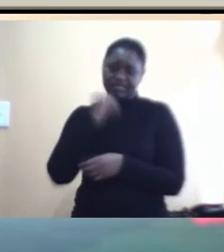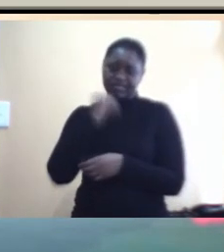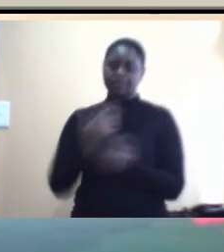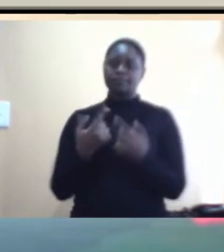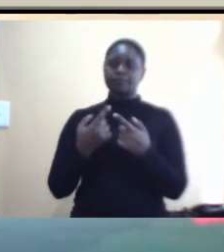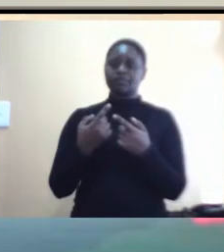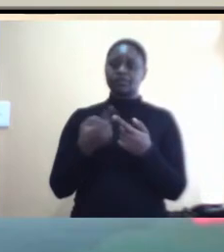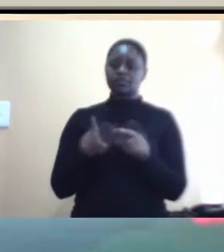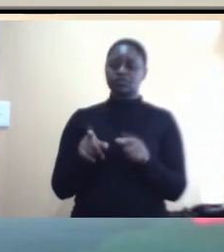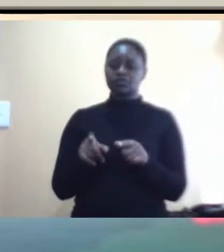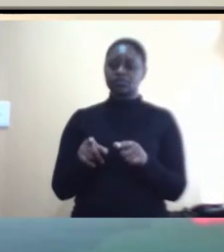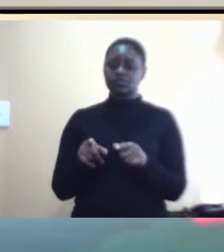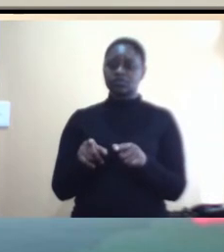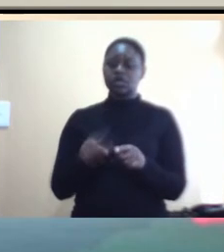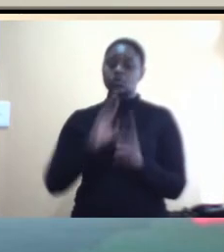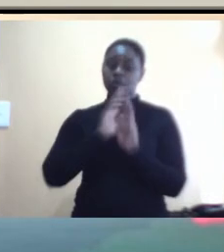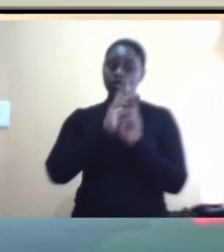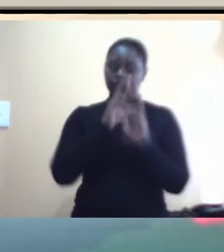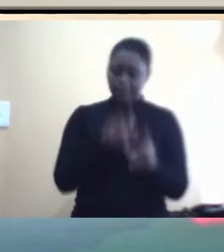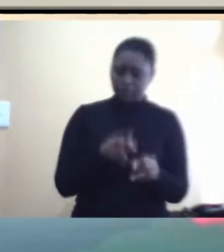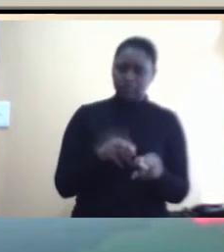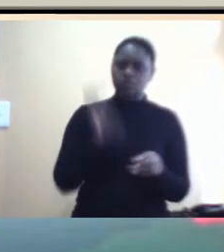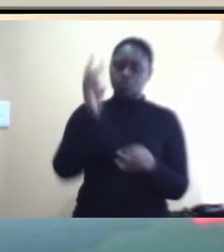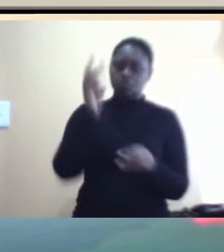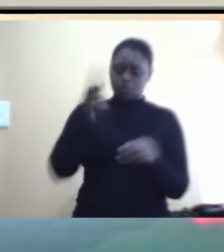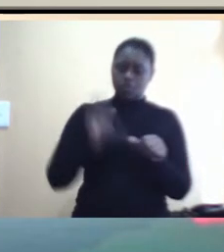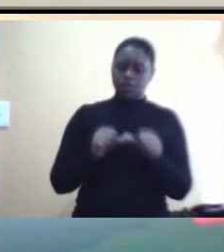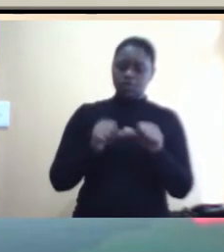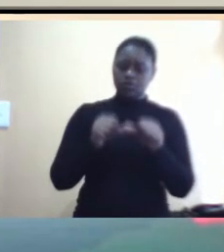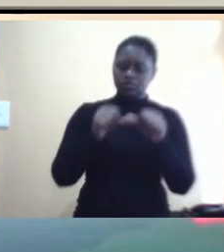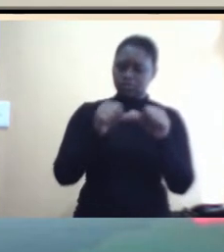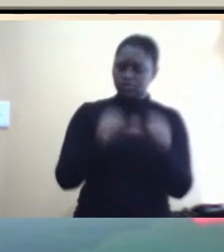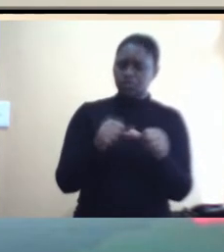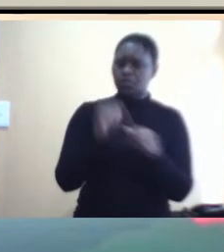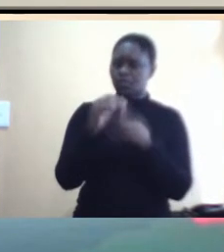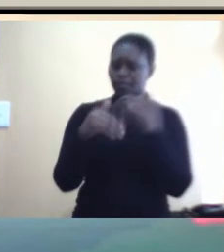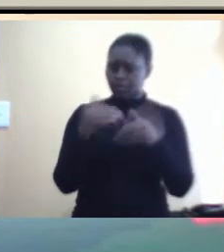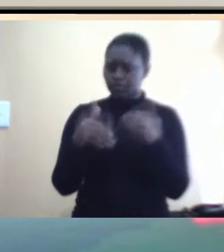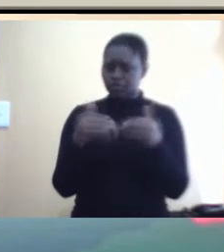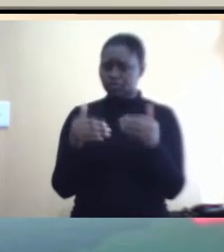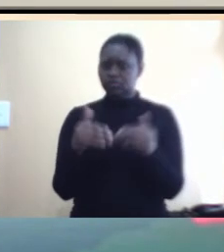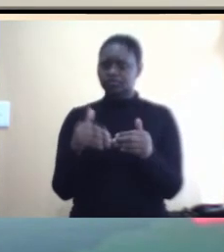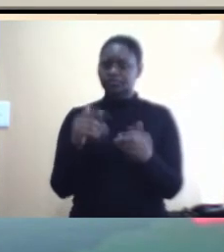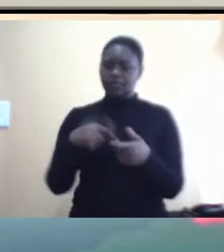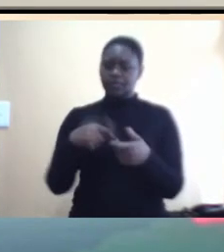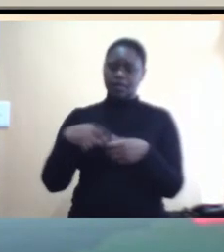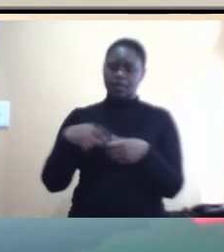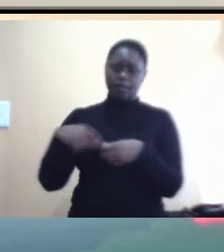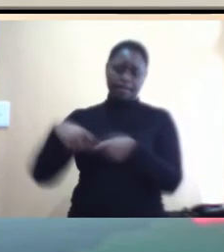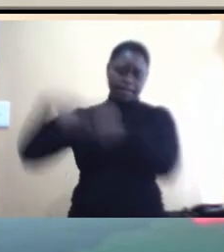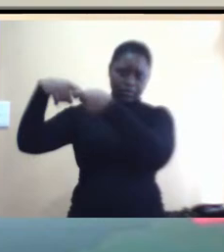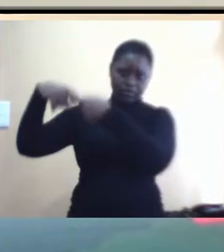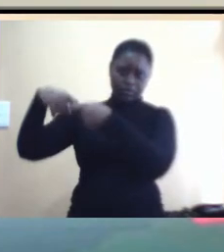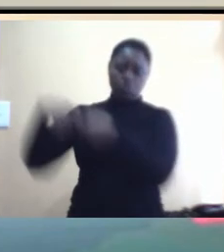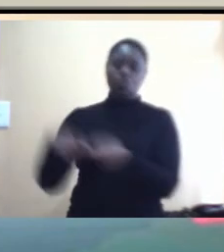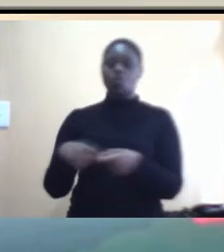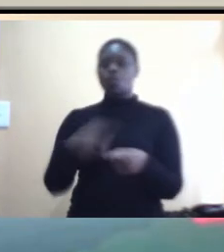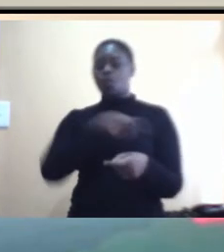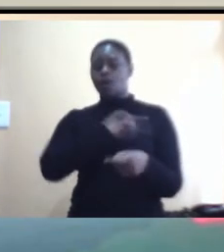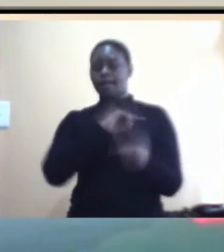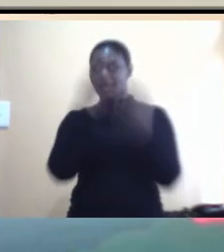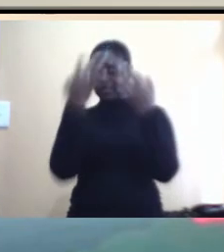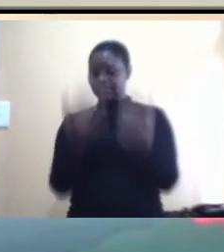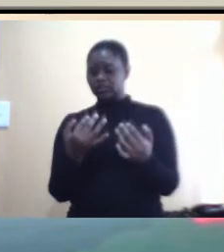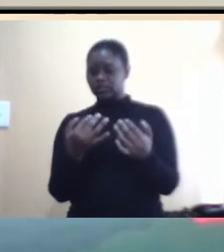disheartening to report that the continuation of this process is now hanging in the balance due to recent budget